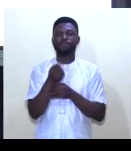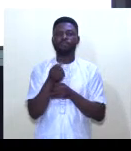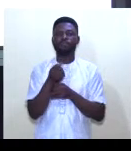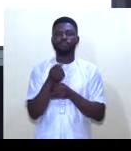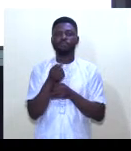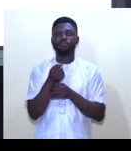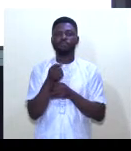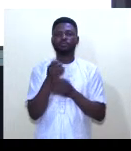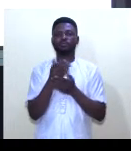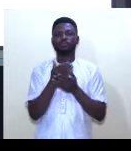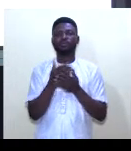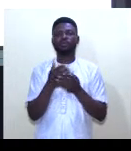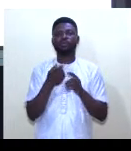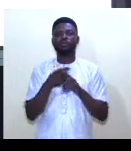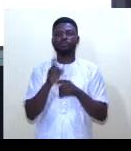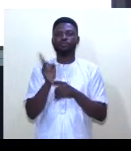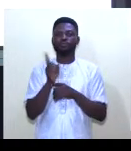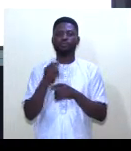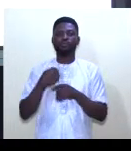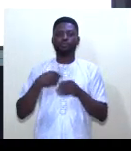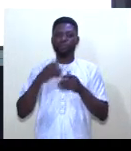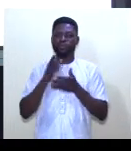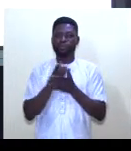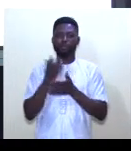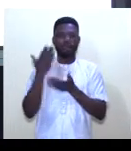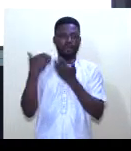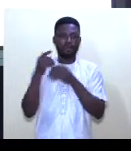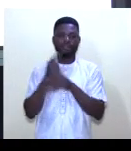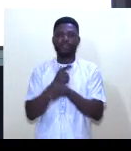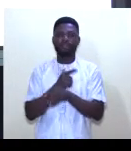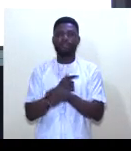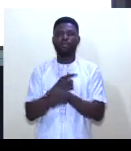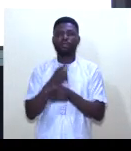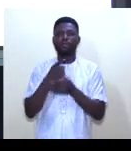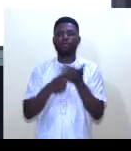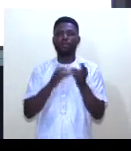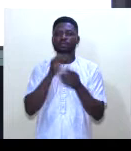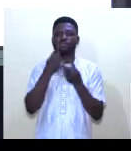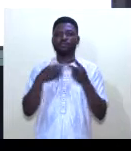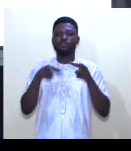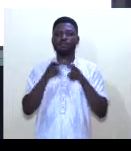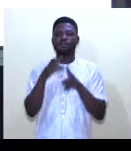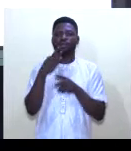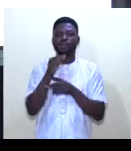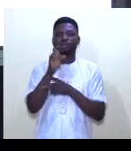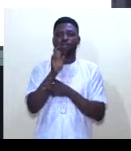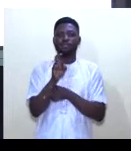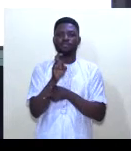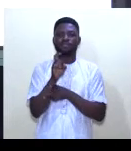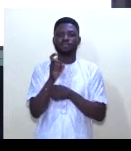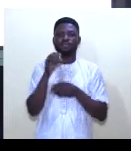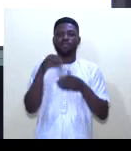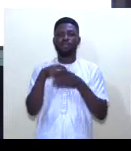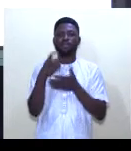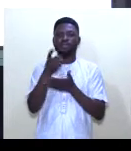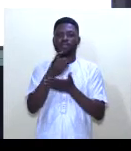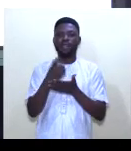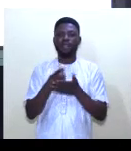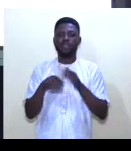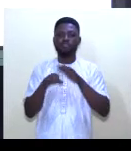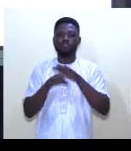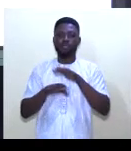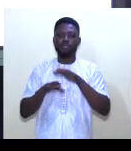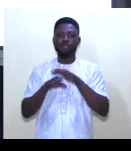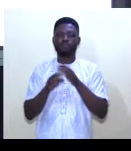says, starting from where we stopped in the last lesson, what is the value of x